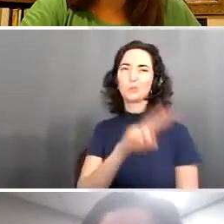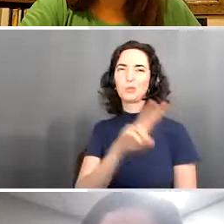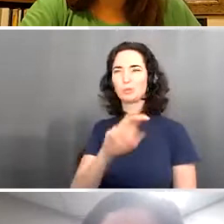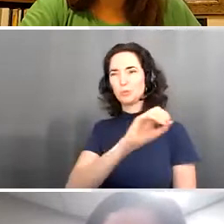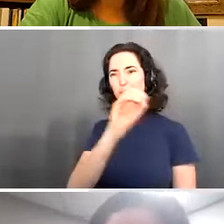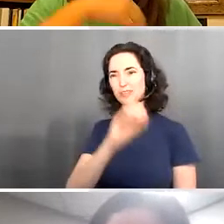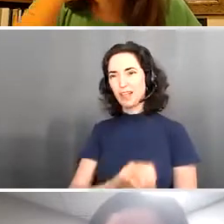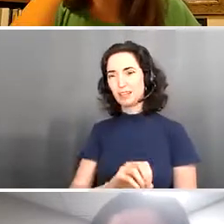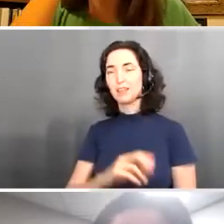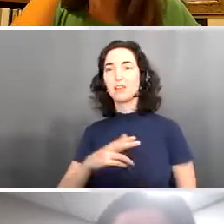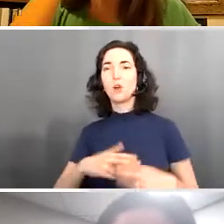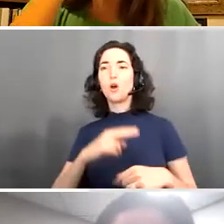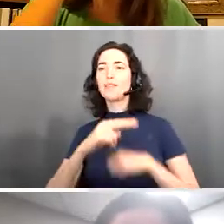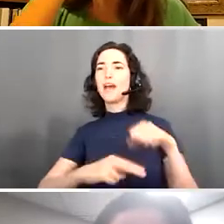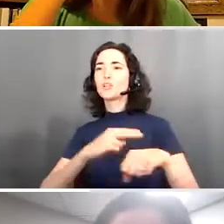core indicators.